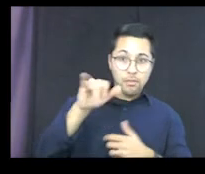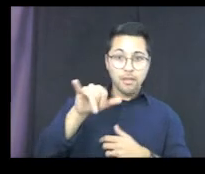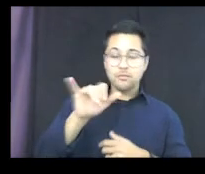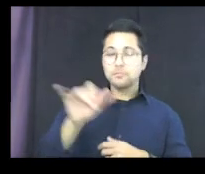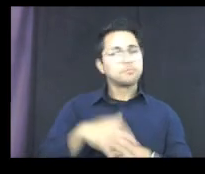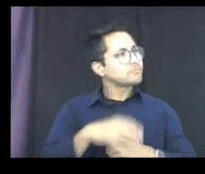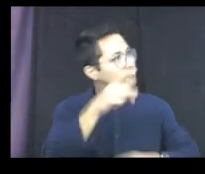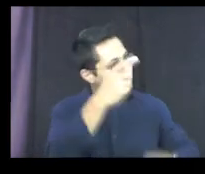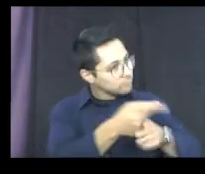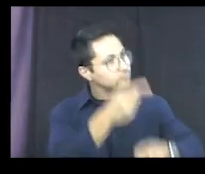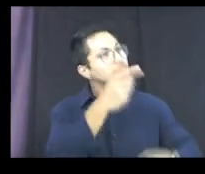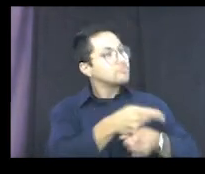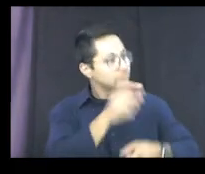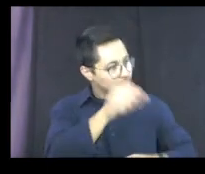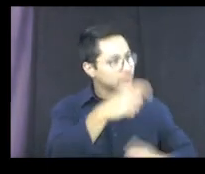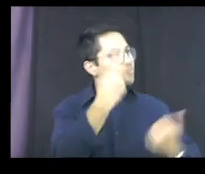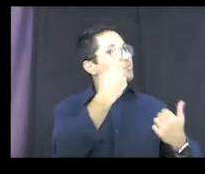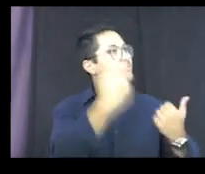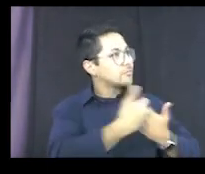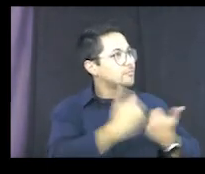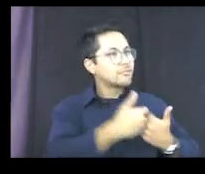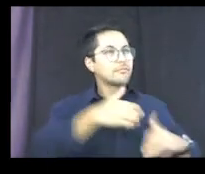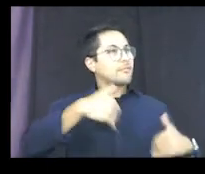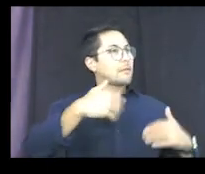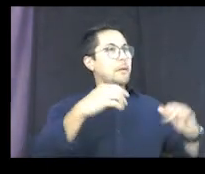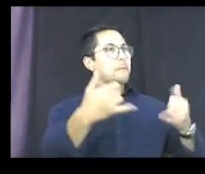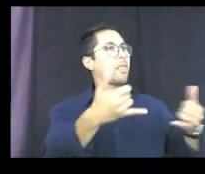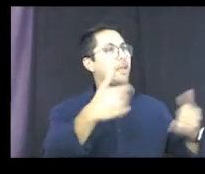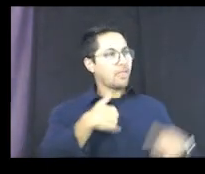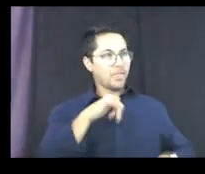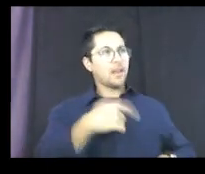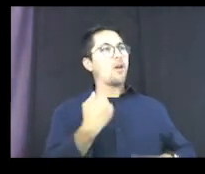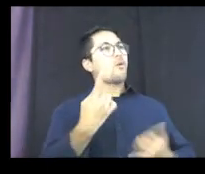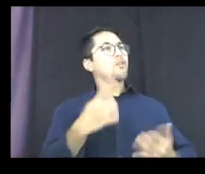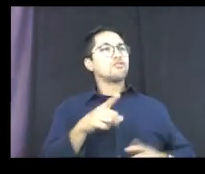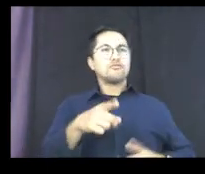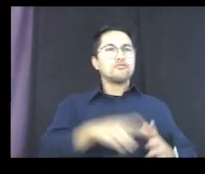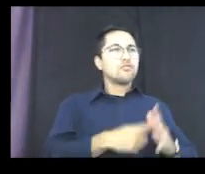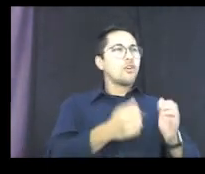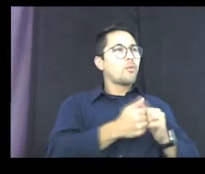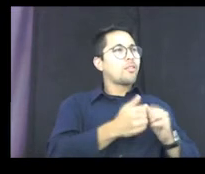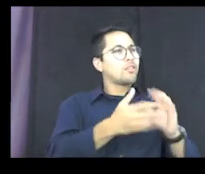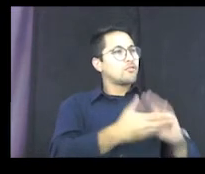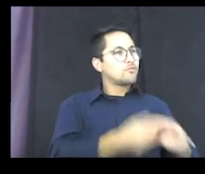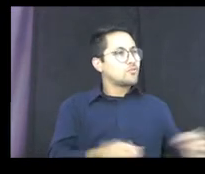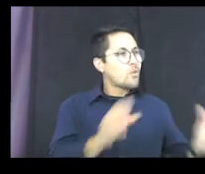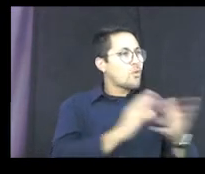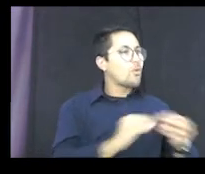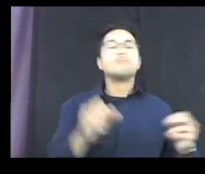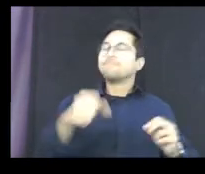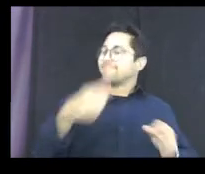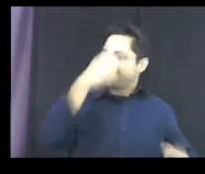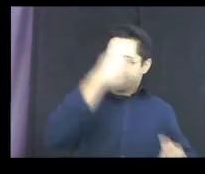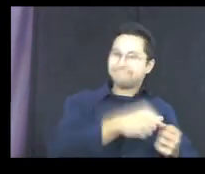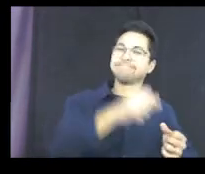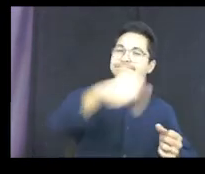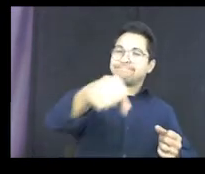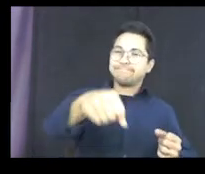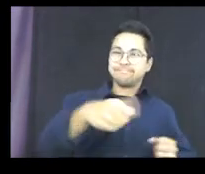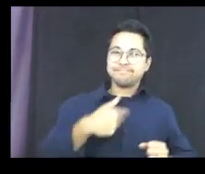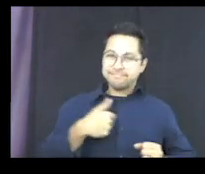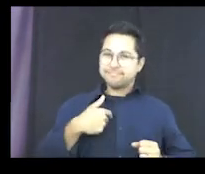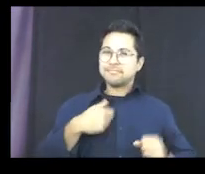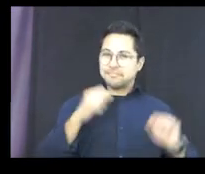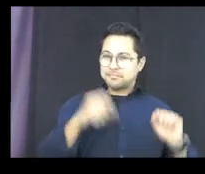Oh, that's right. There was a game that we didn't get a chance to play that I wanted to, where you start off the story. Yeah, I